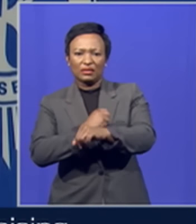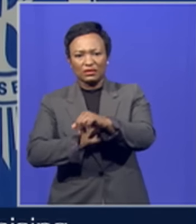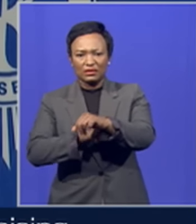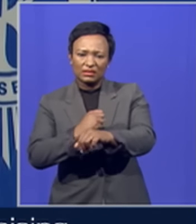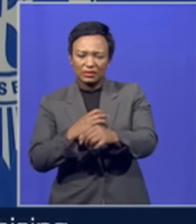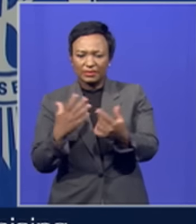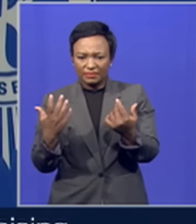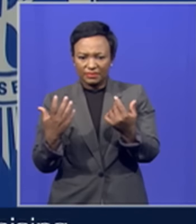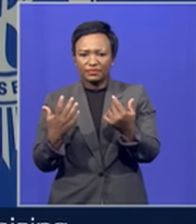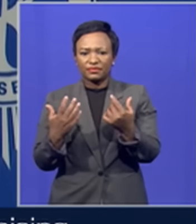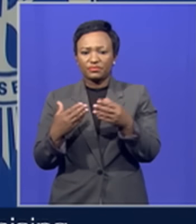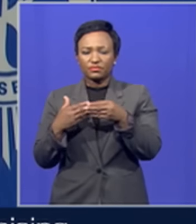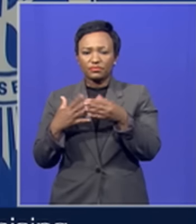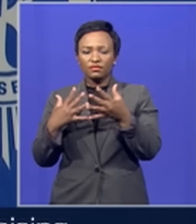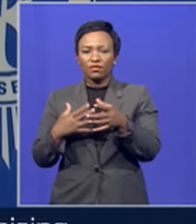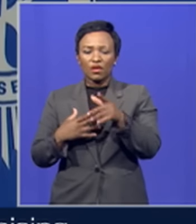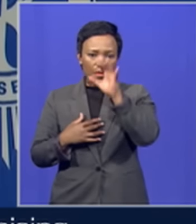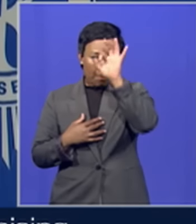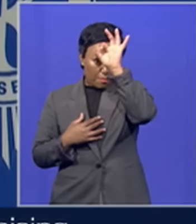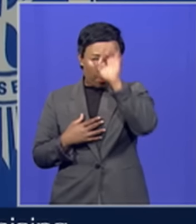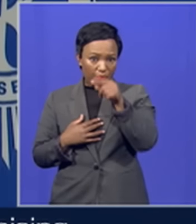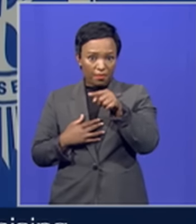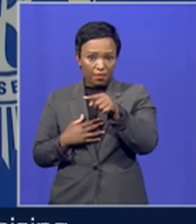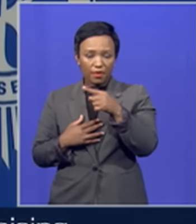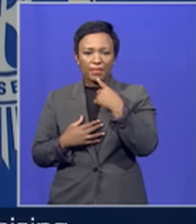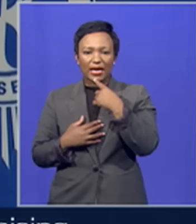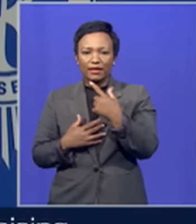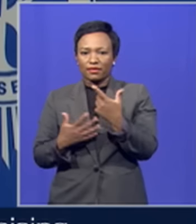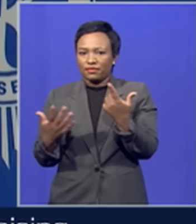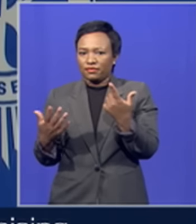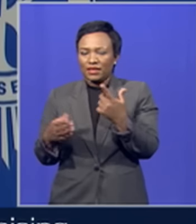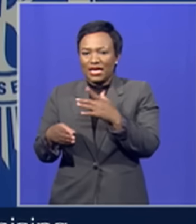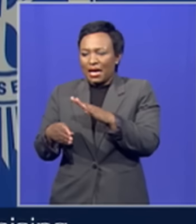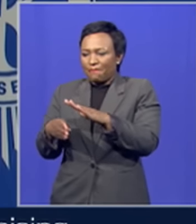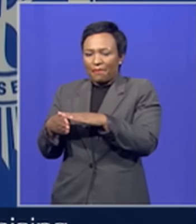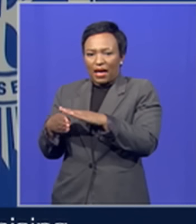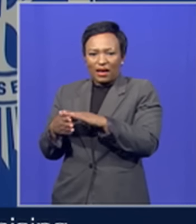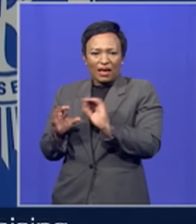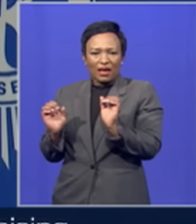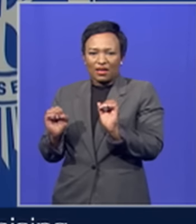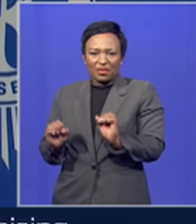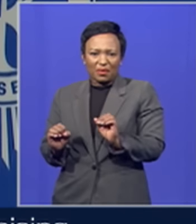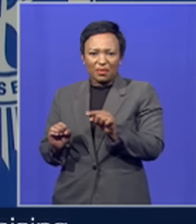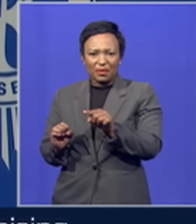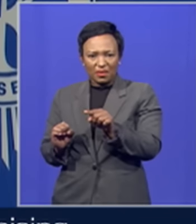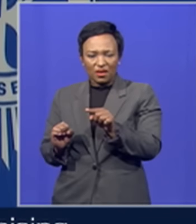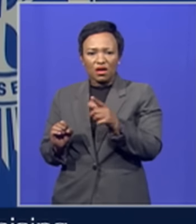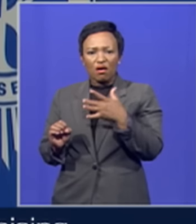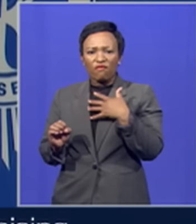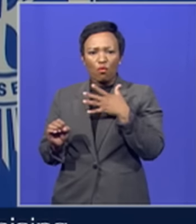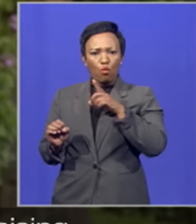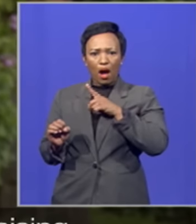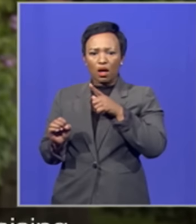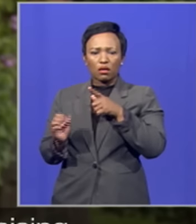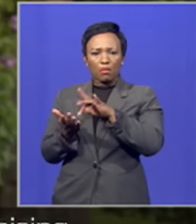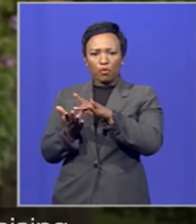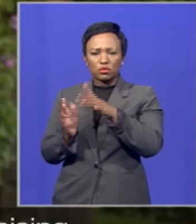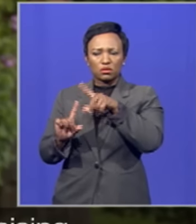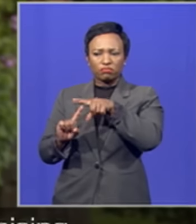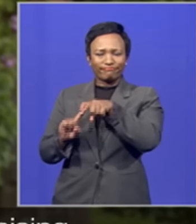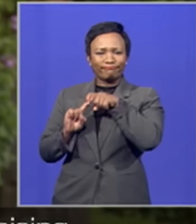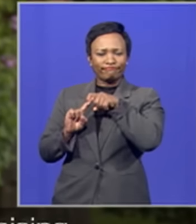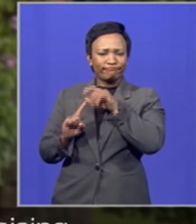mekgatlho ba dire mo lephateng la sepodisi ba gakgamadiwa ke gore ga gona mabaka a tlhagisitsweng mabapi le gogelwa morago ga maemo ano. The problem